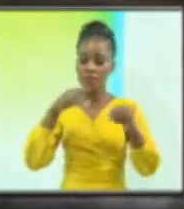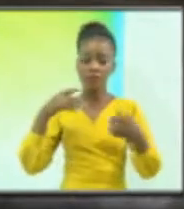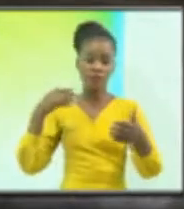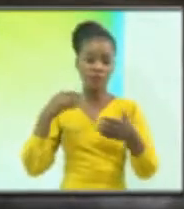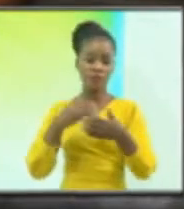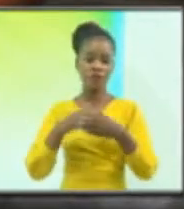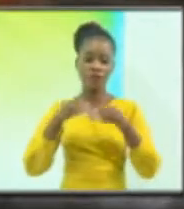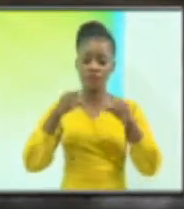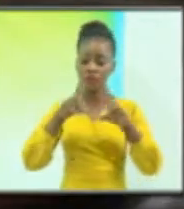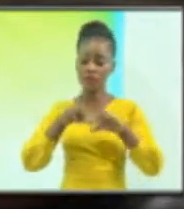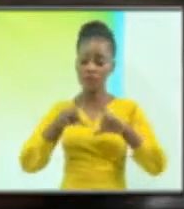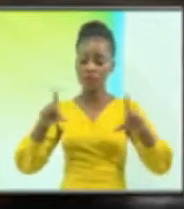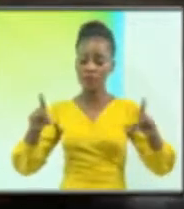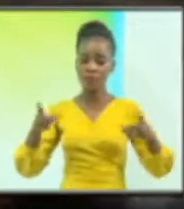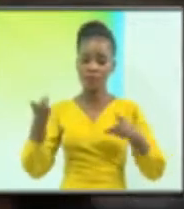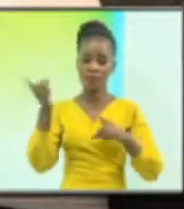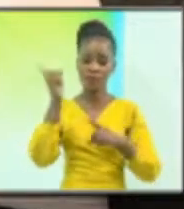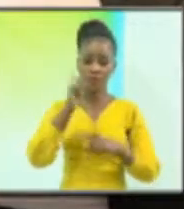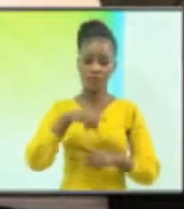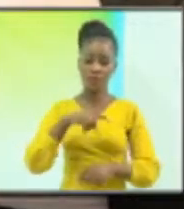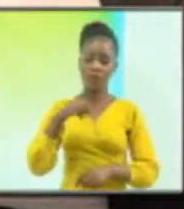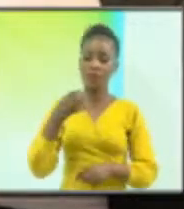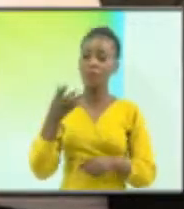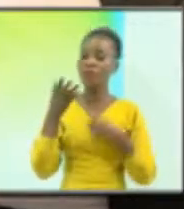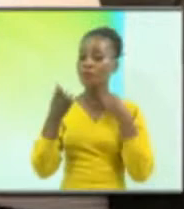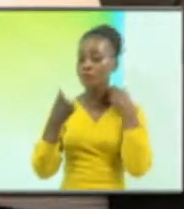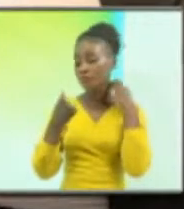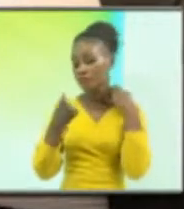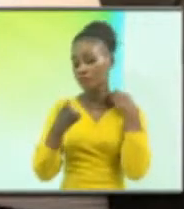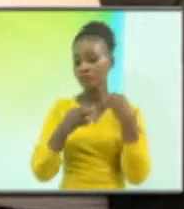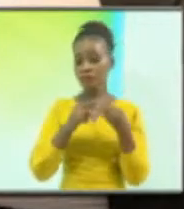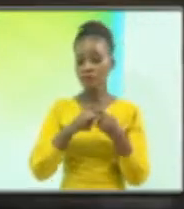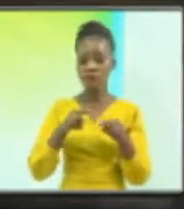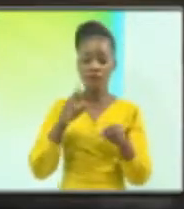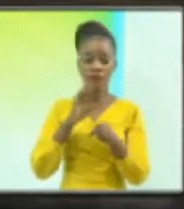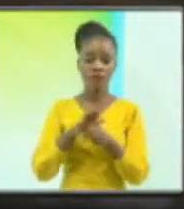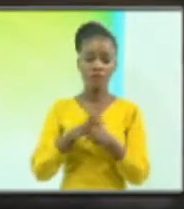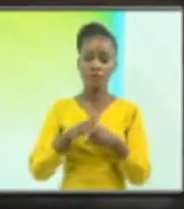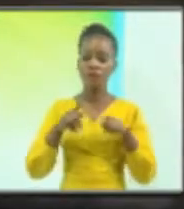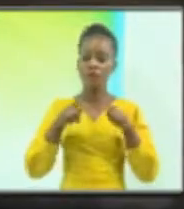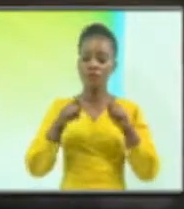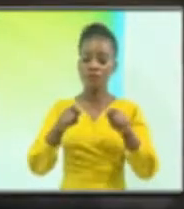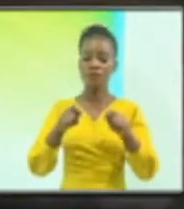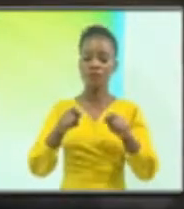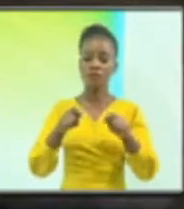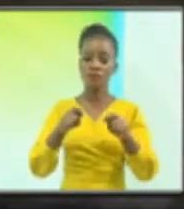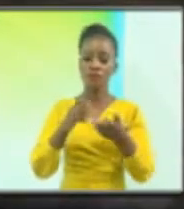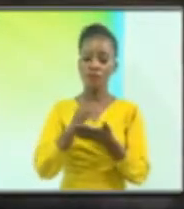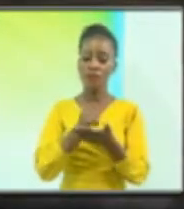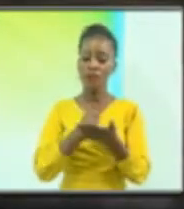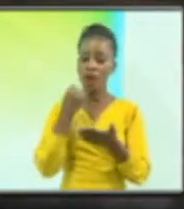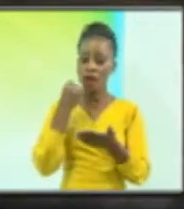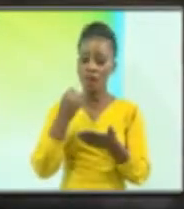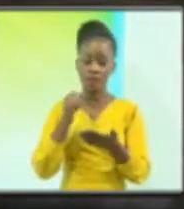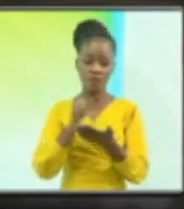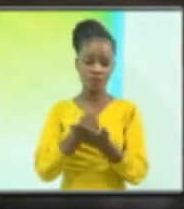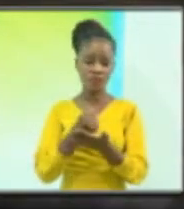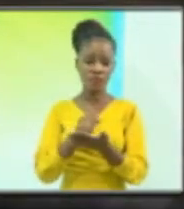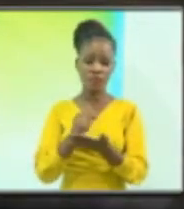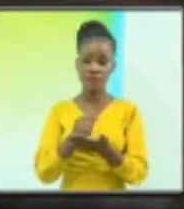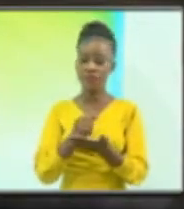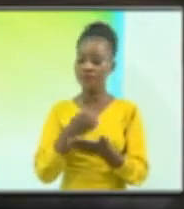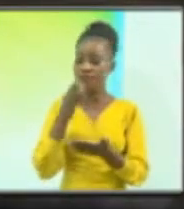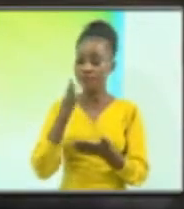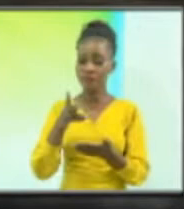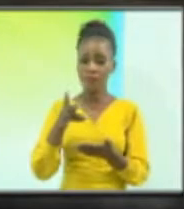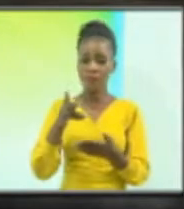other side and then come back. So those ones don't need to use a passport. That's why facilities like a TMP come